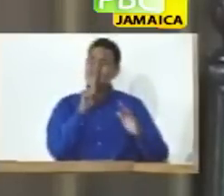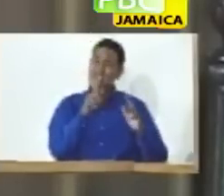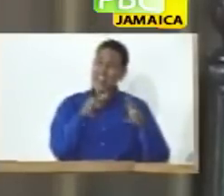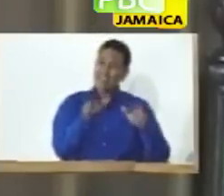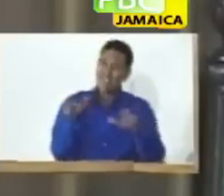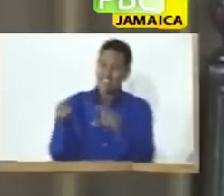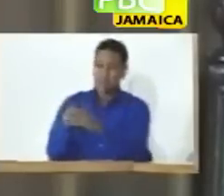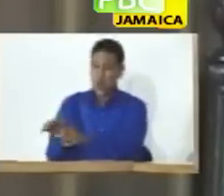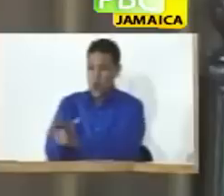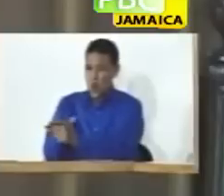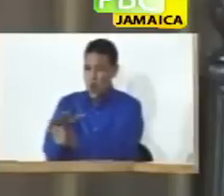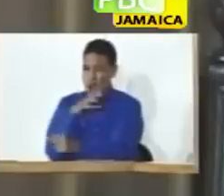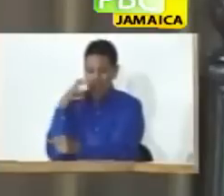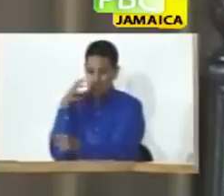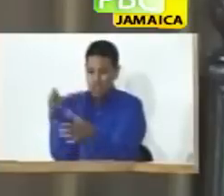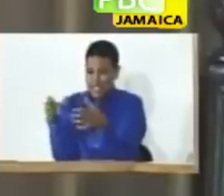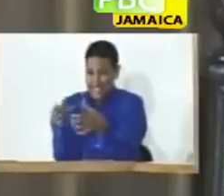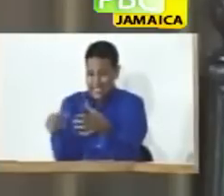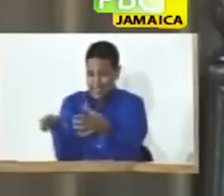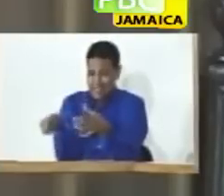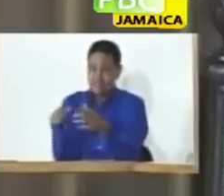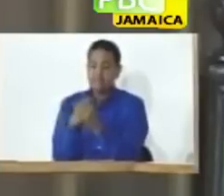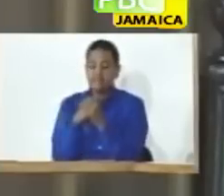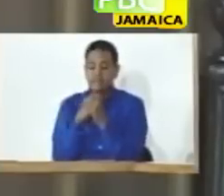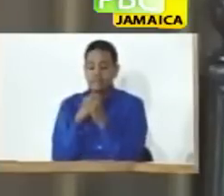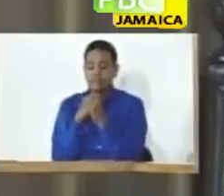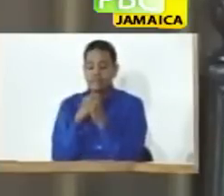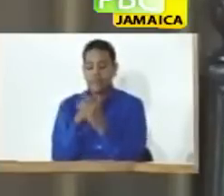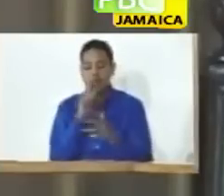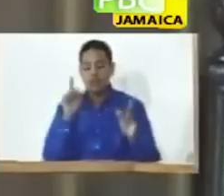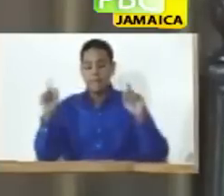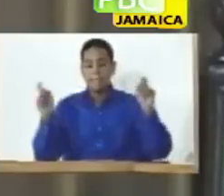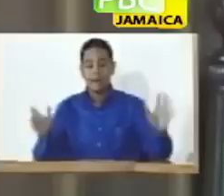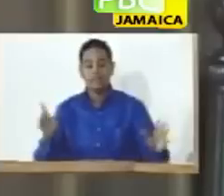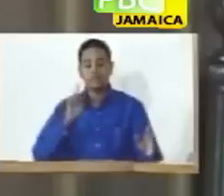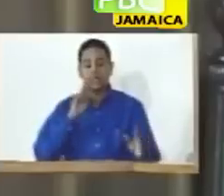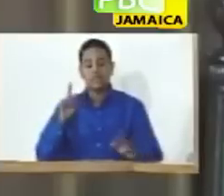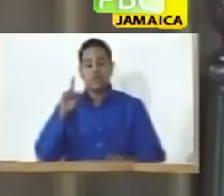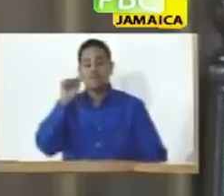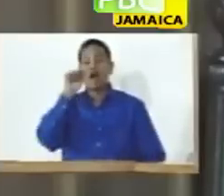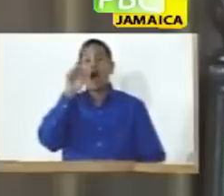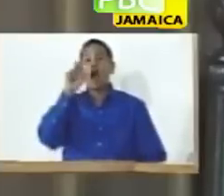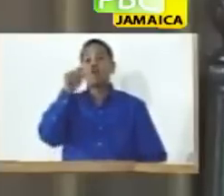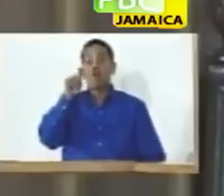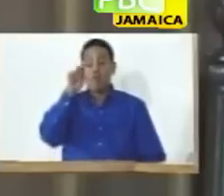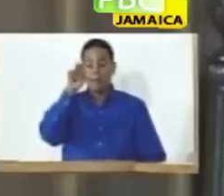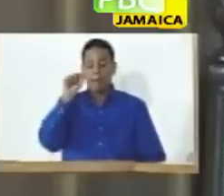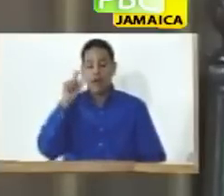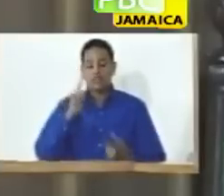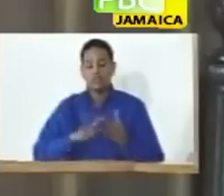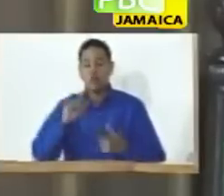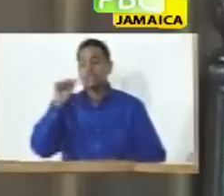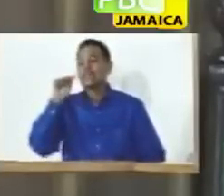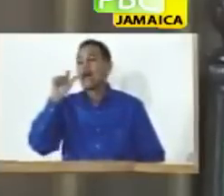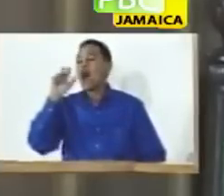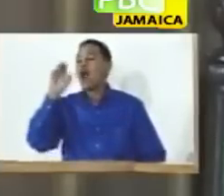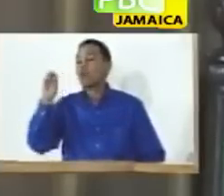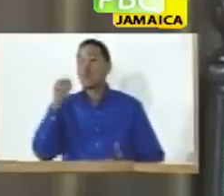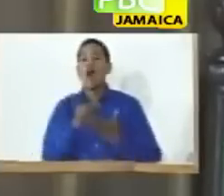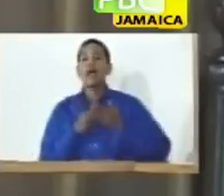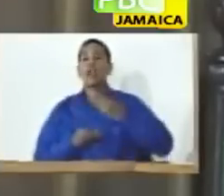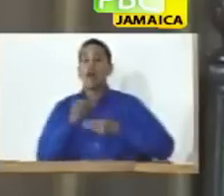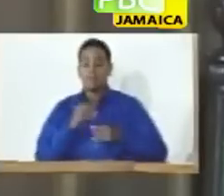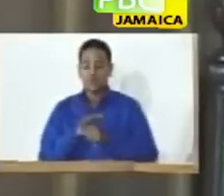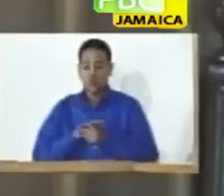local agriculture sector and management of the agri-parks and agroeconomic zones.